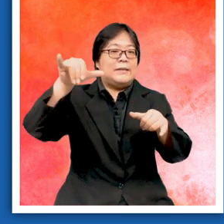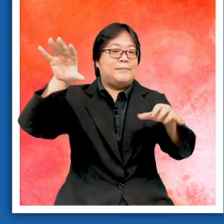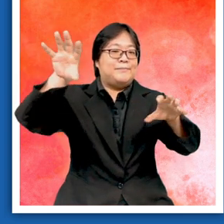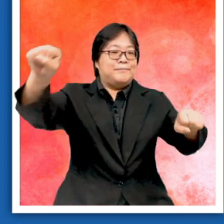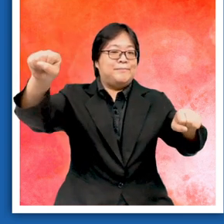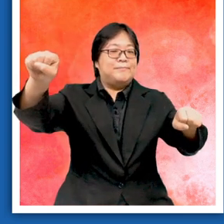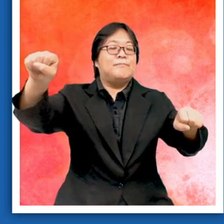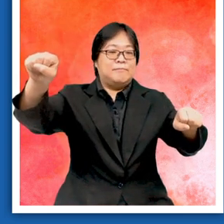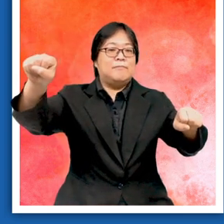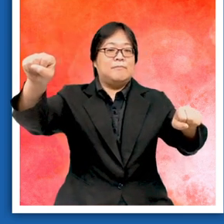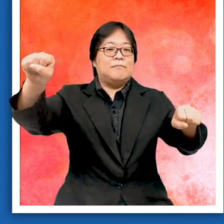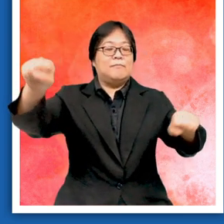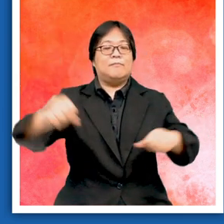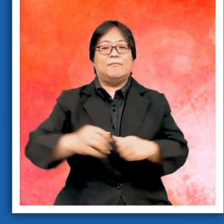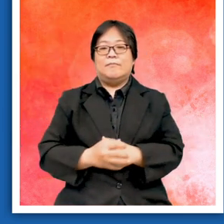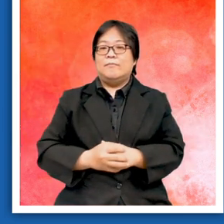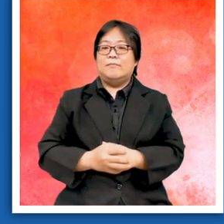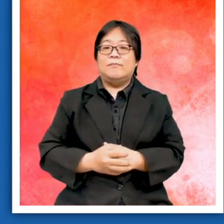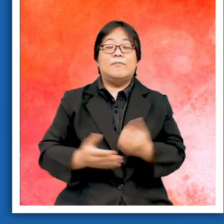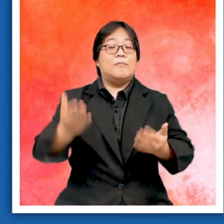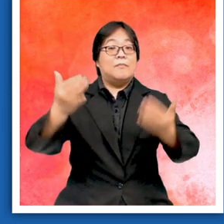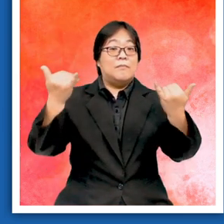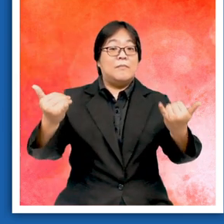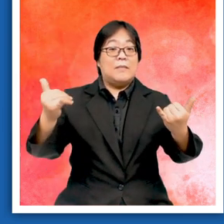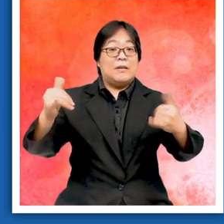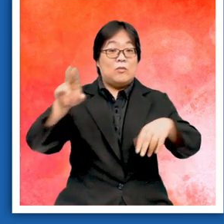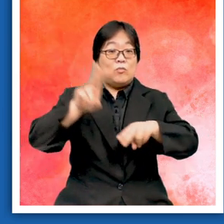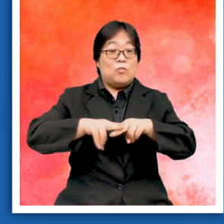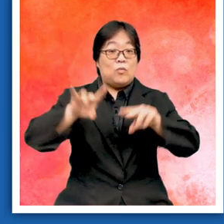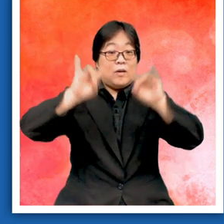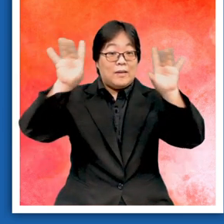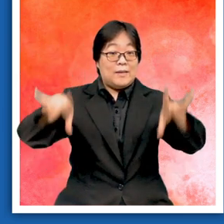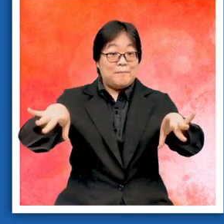the student who are currently taking the exam.